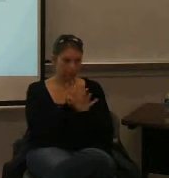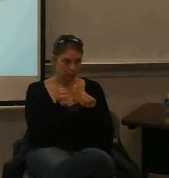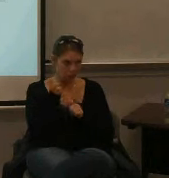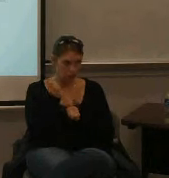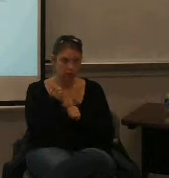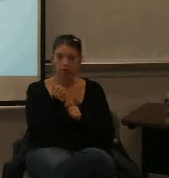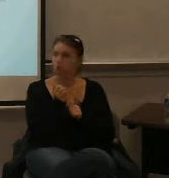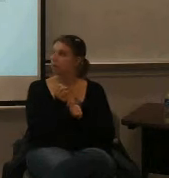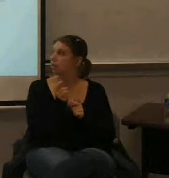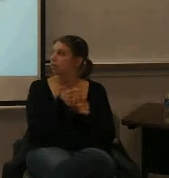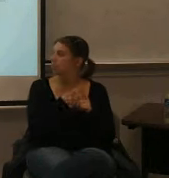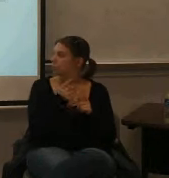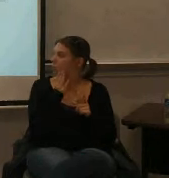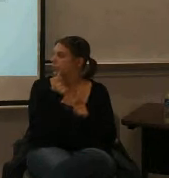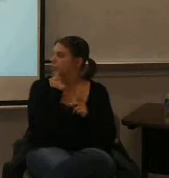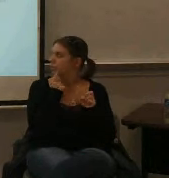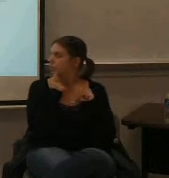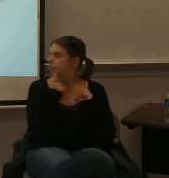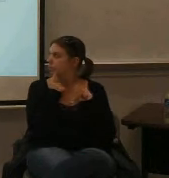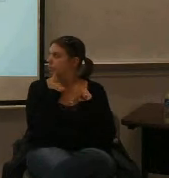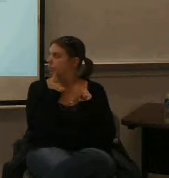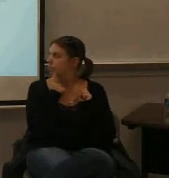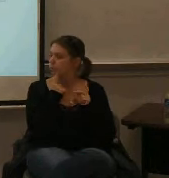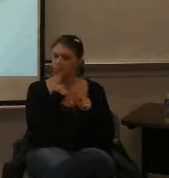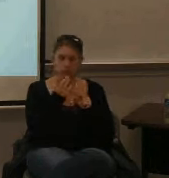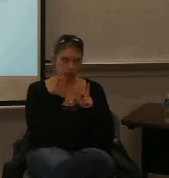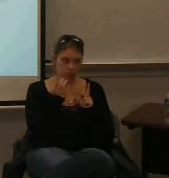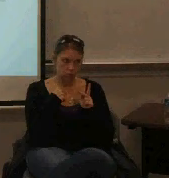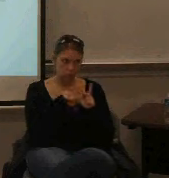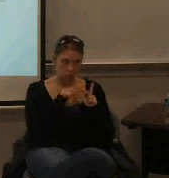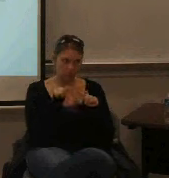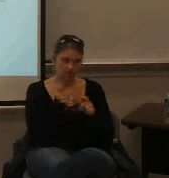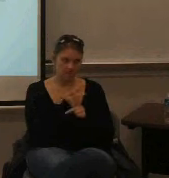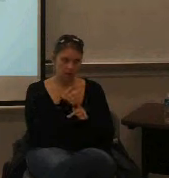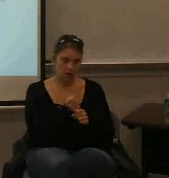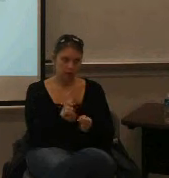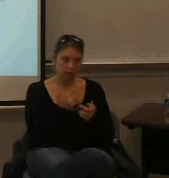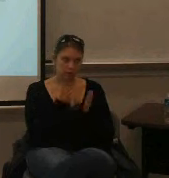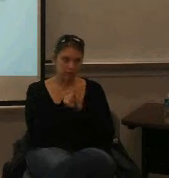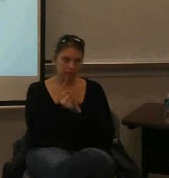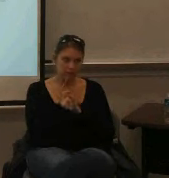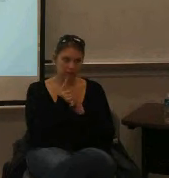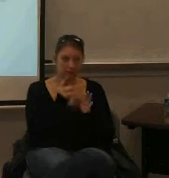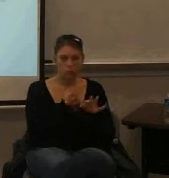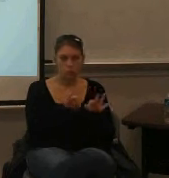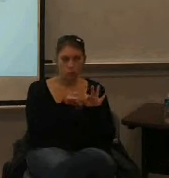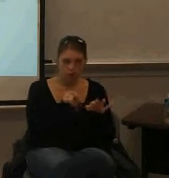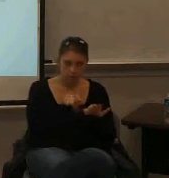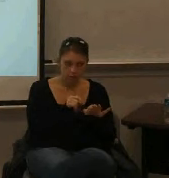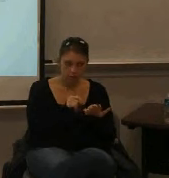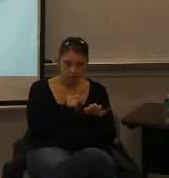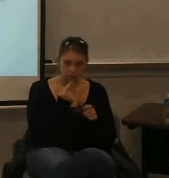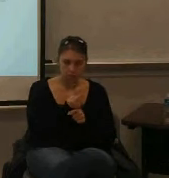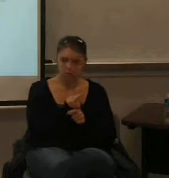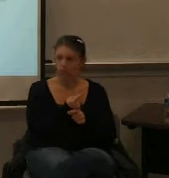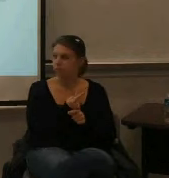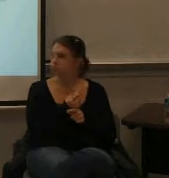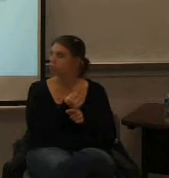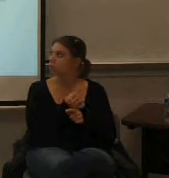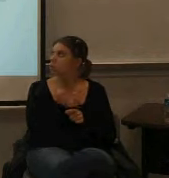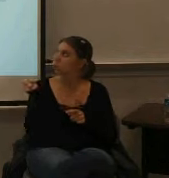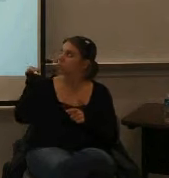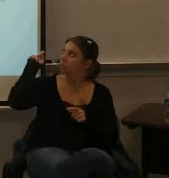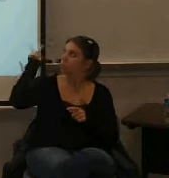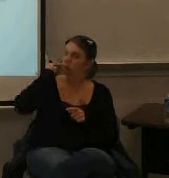clearer. And then you'll say, okay, we can figure out how much this is going to cost. Is it worth it, right? So